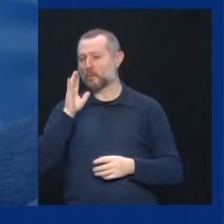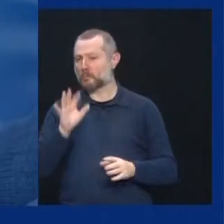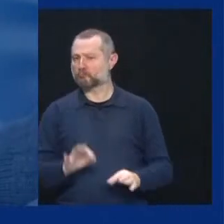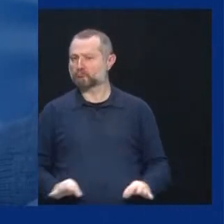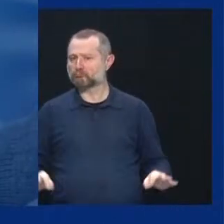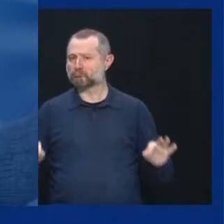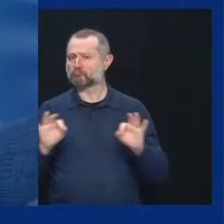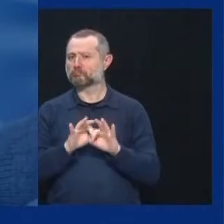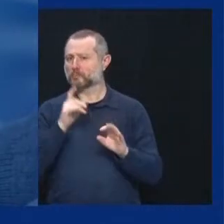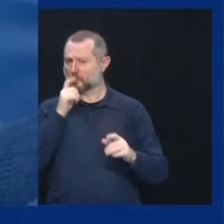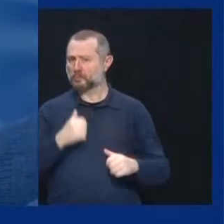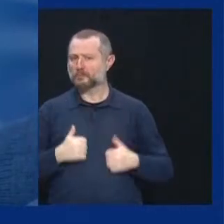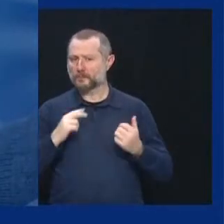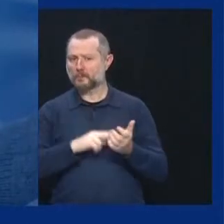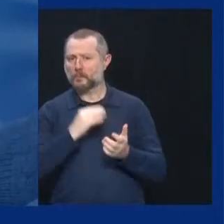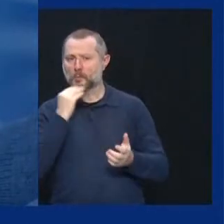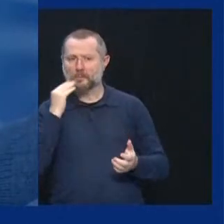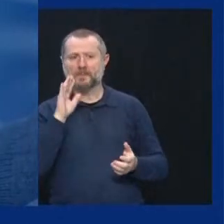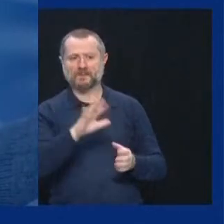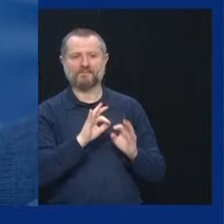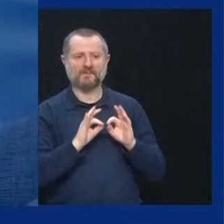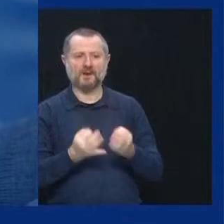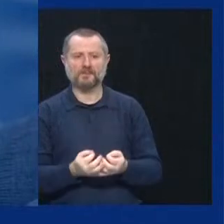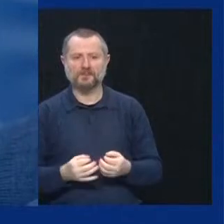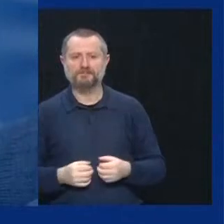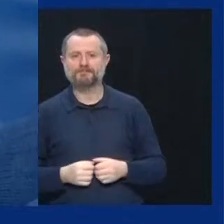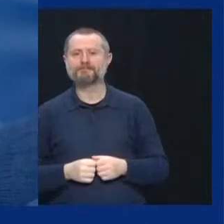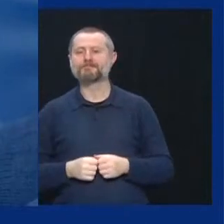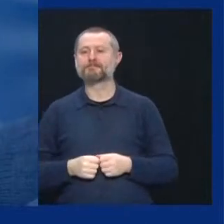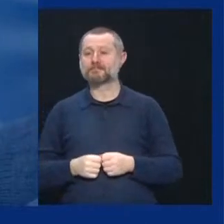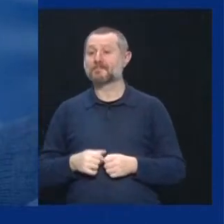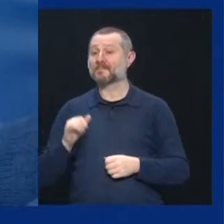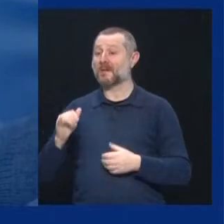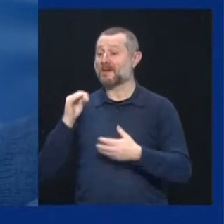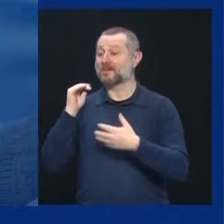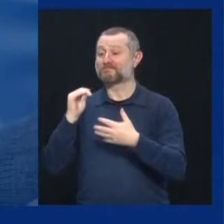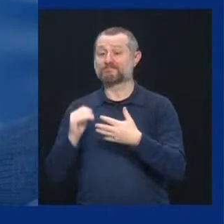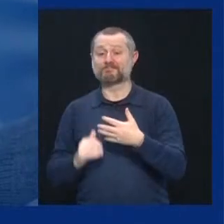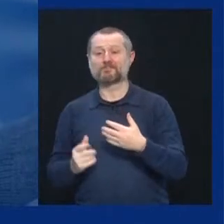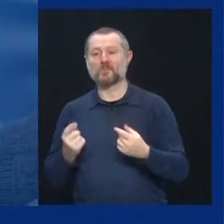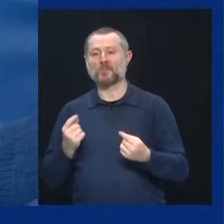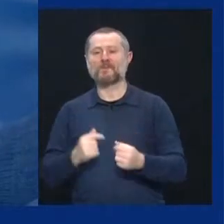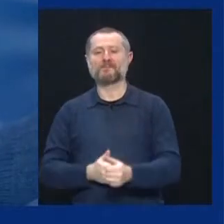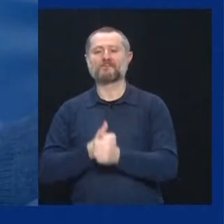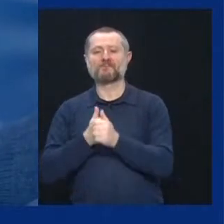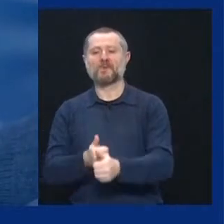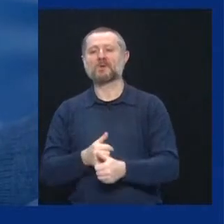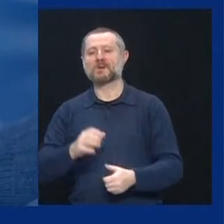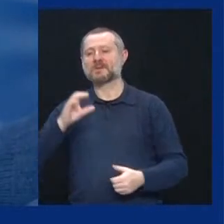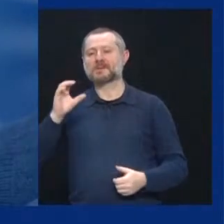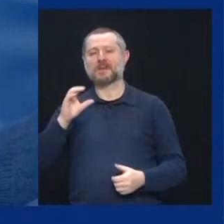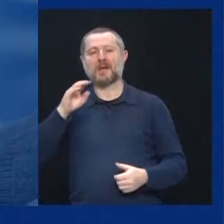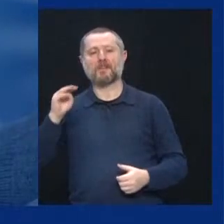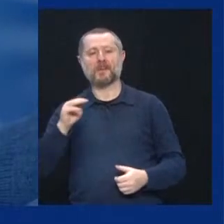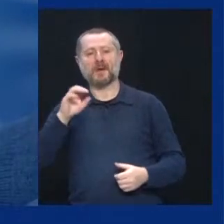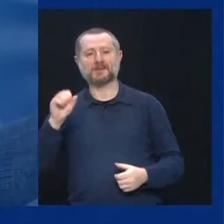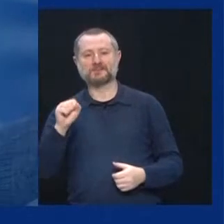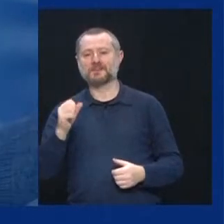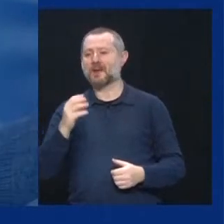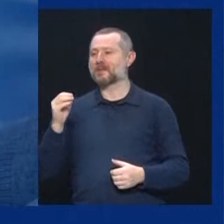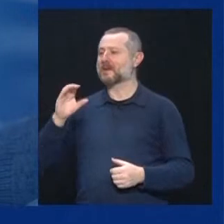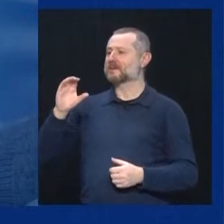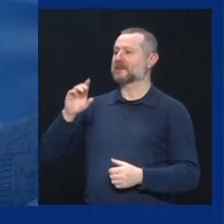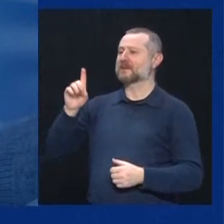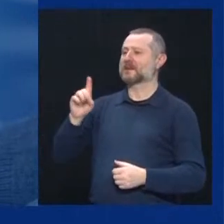home residents and families. The guidance is going to be in accordance with CMS and CDC